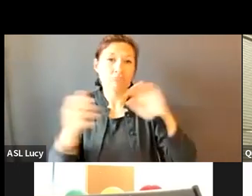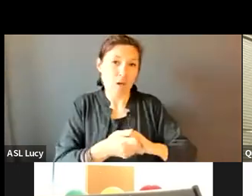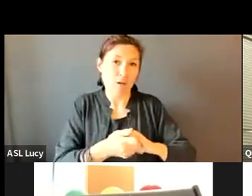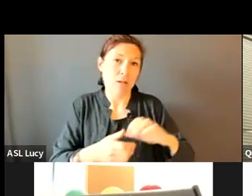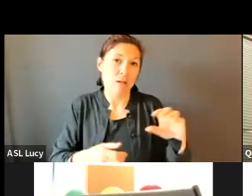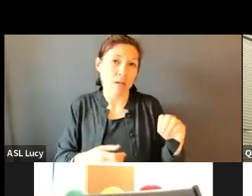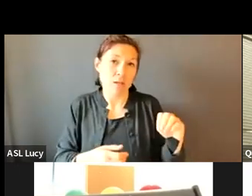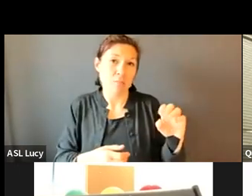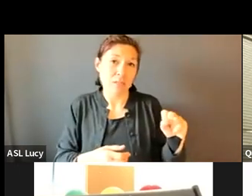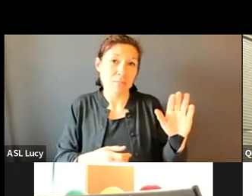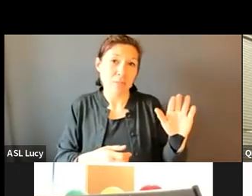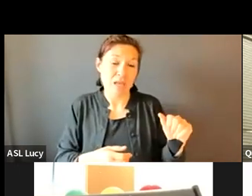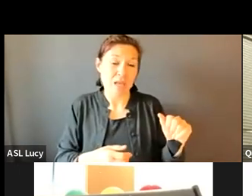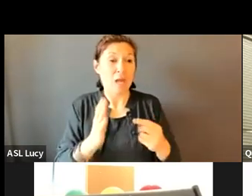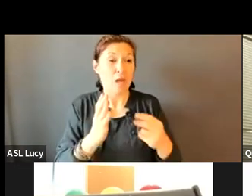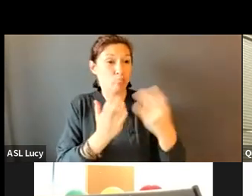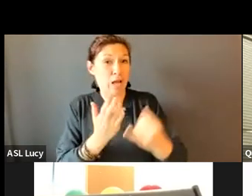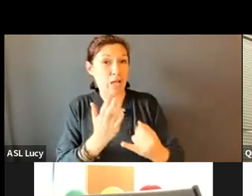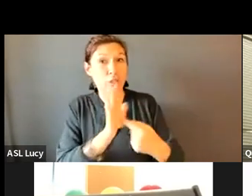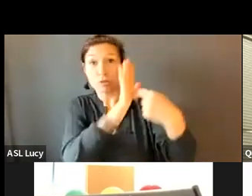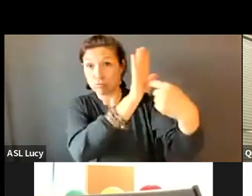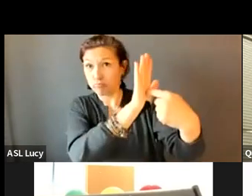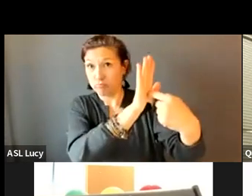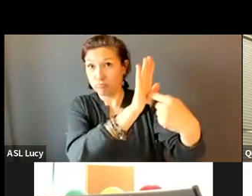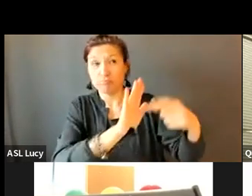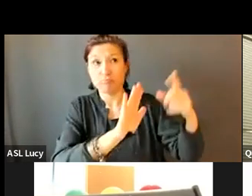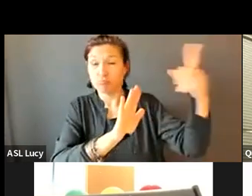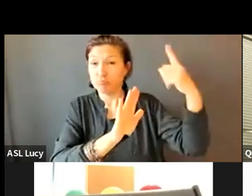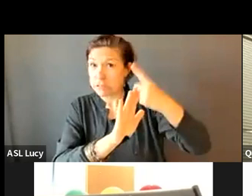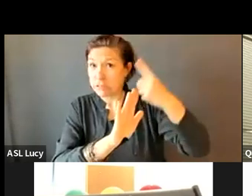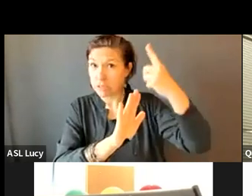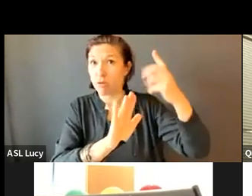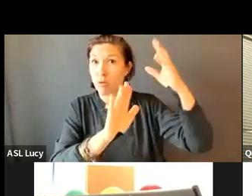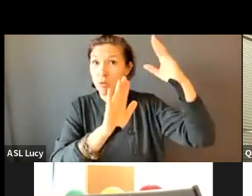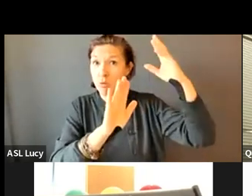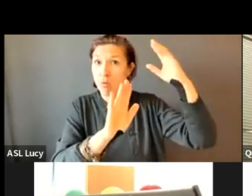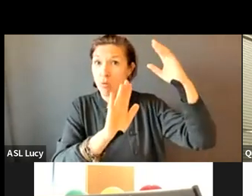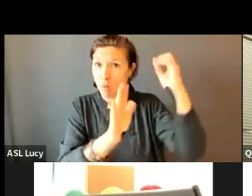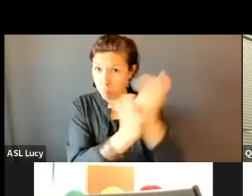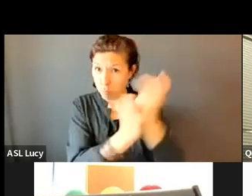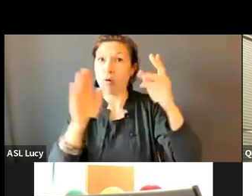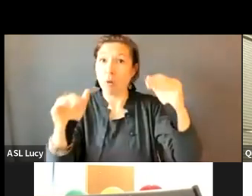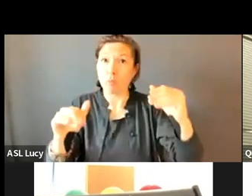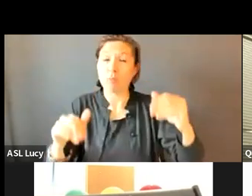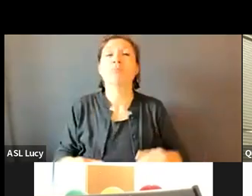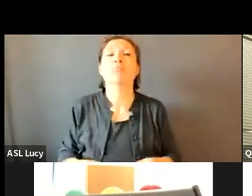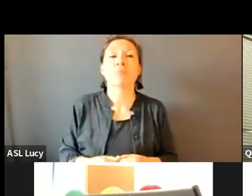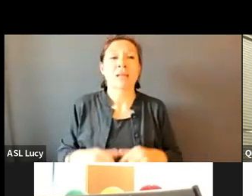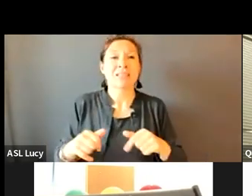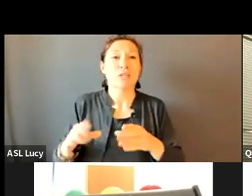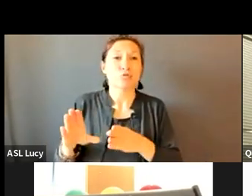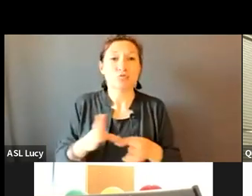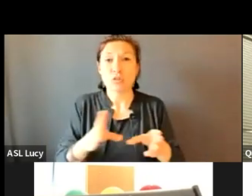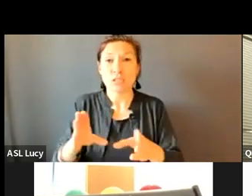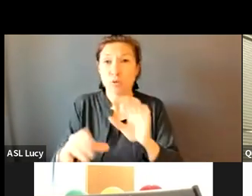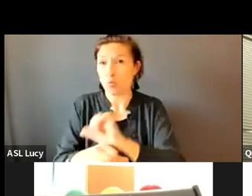know these these projects for consideration and hopefully are granted it um and and to be able to do the Strategic work that lies